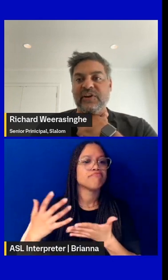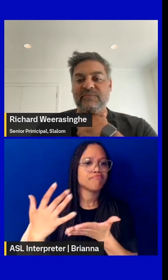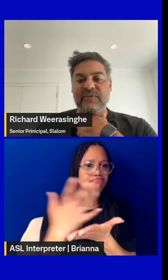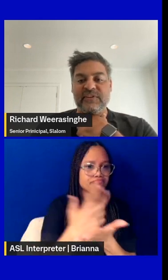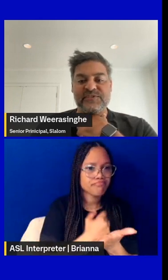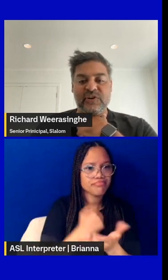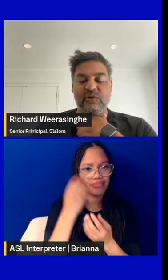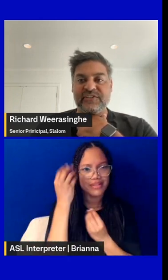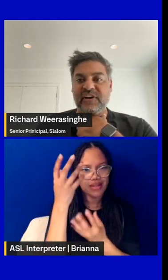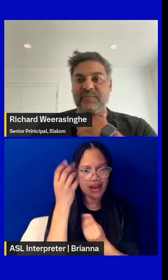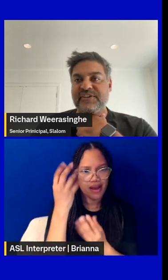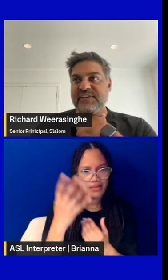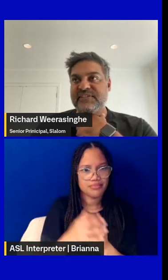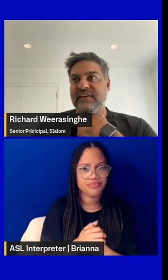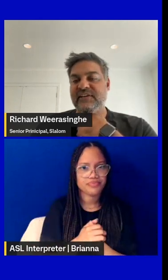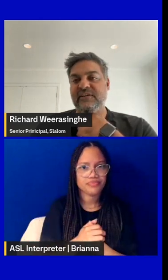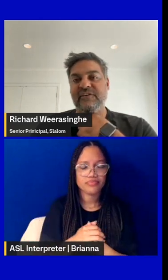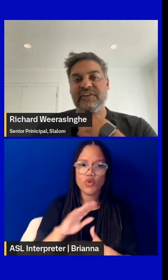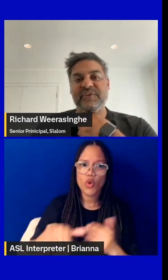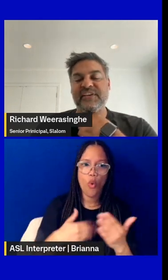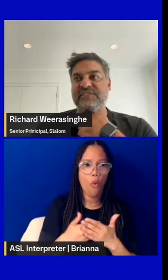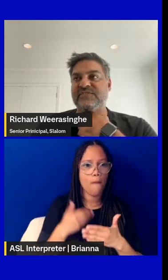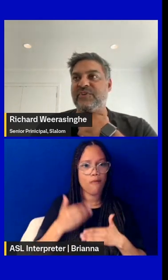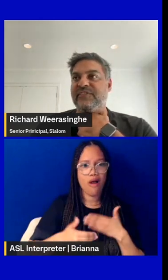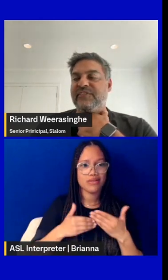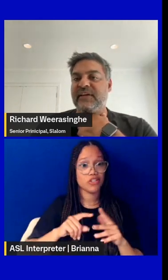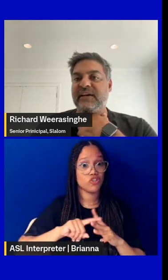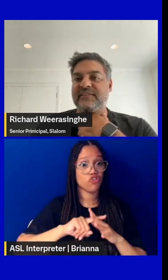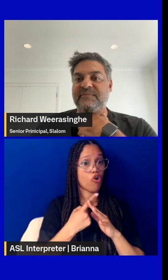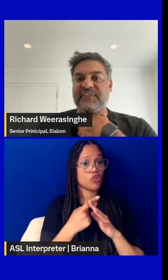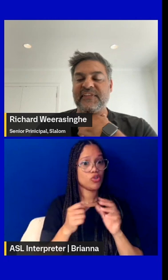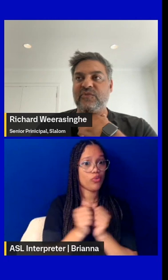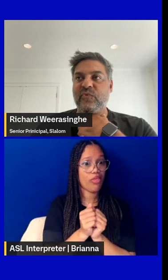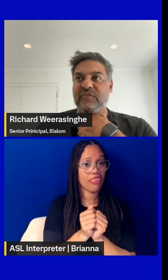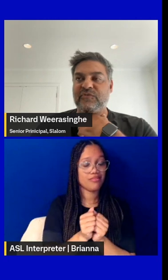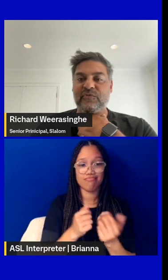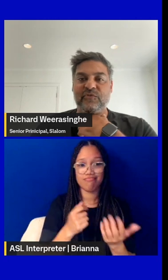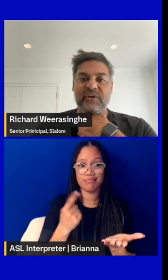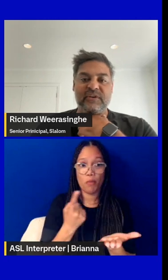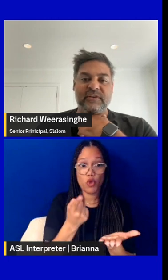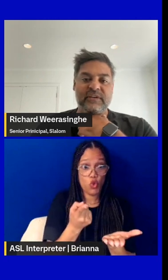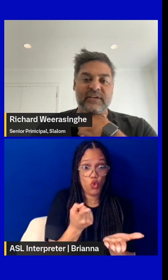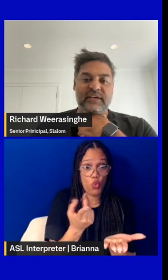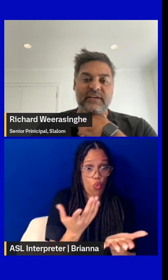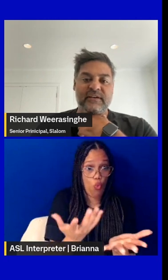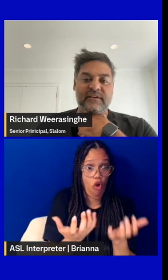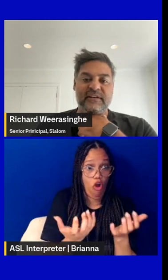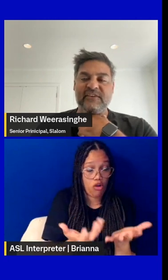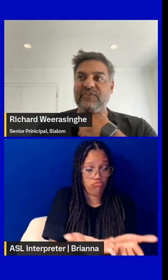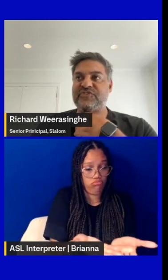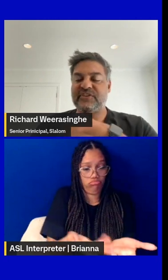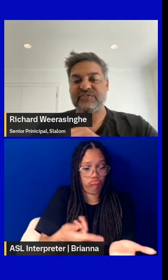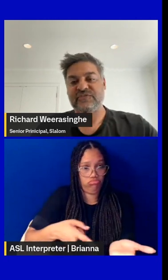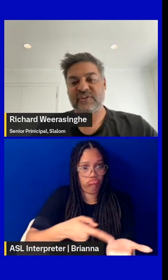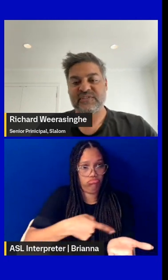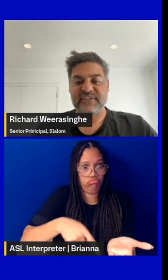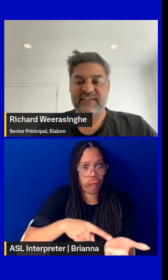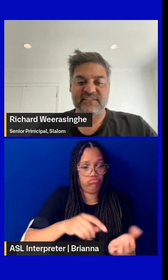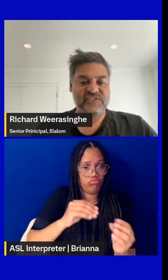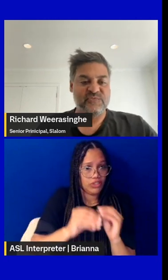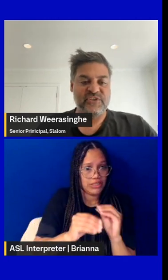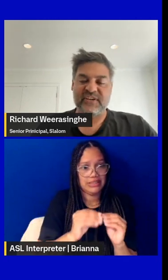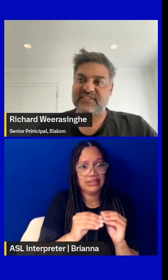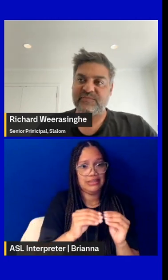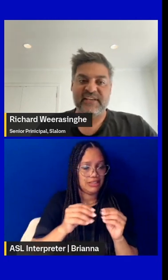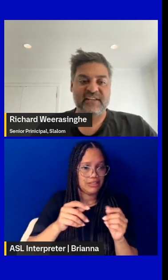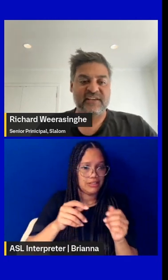So, this whole entire process only begins with something that you want to leverage. So you've got some data.